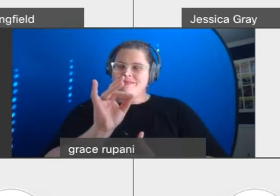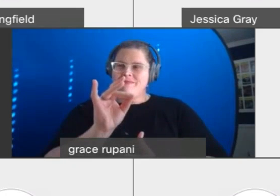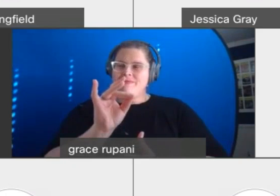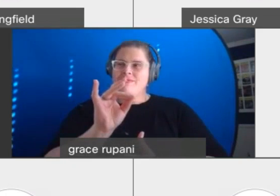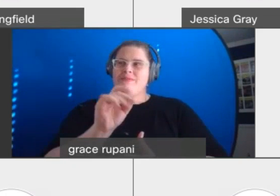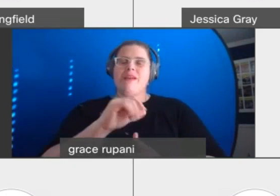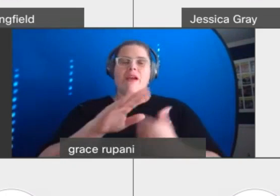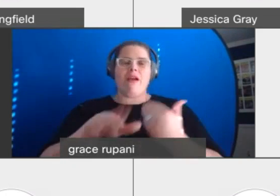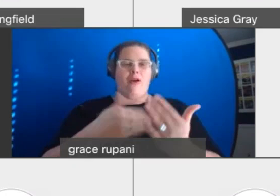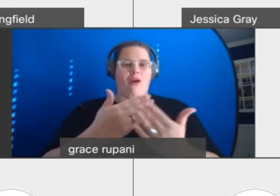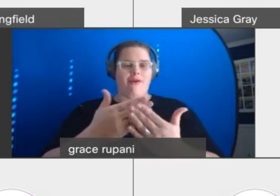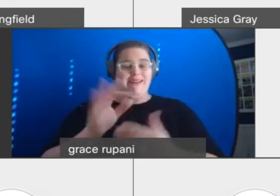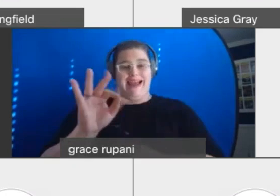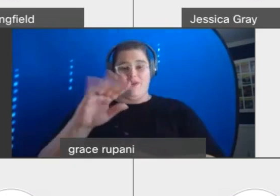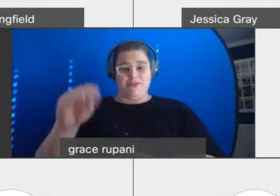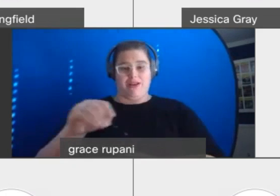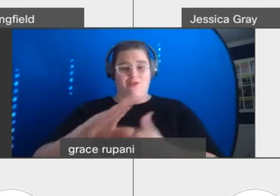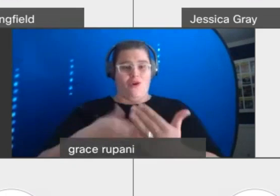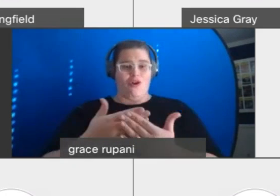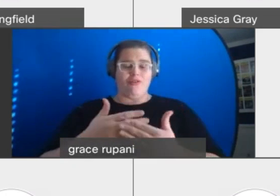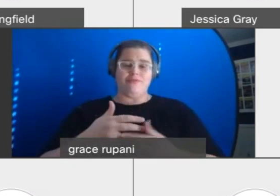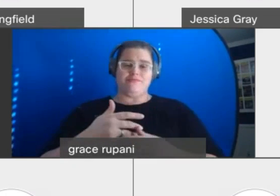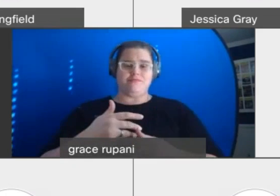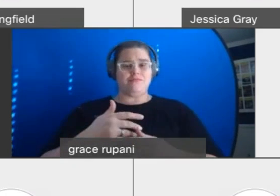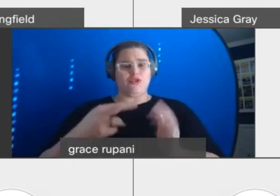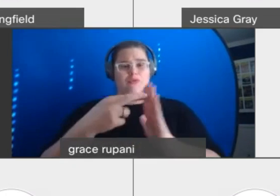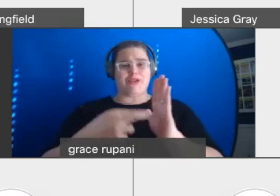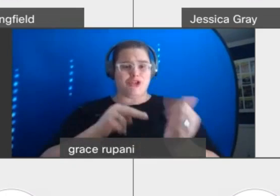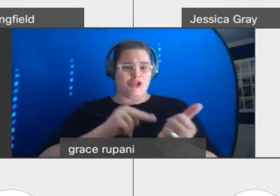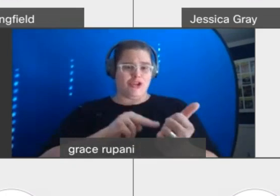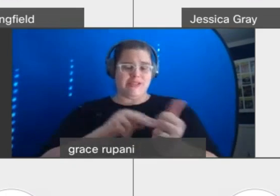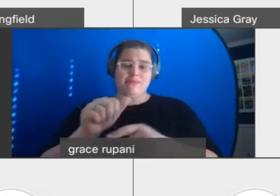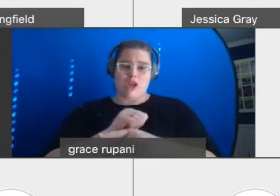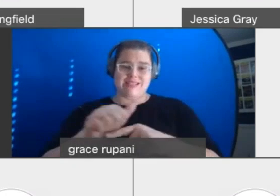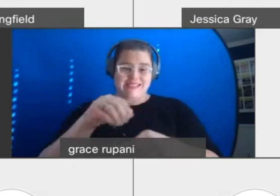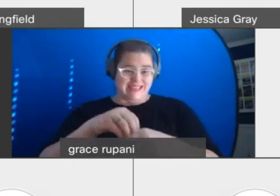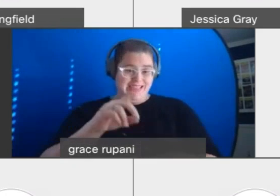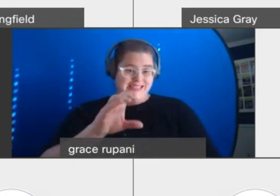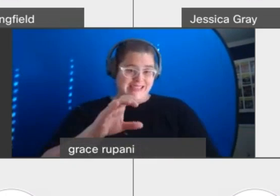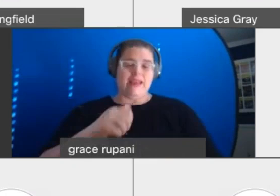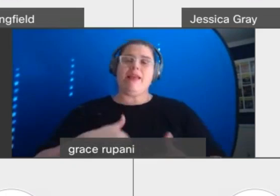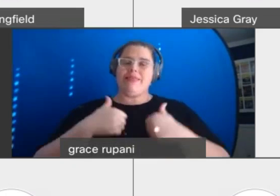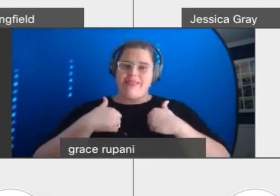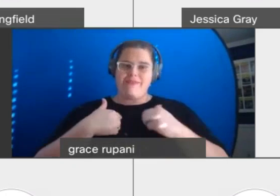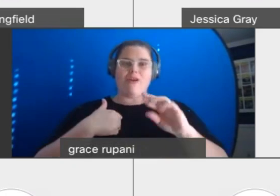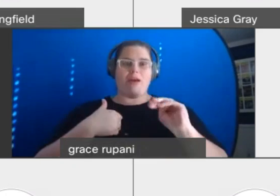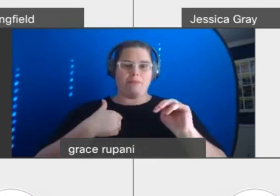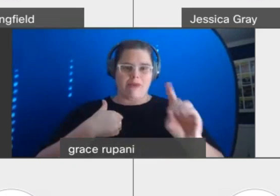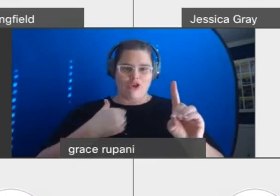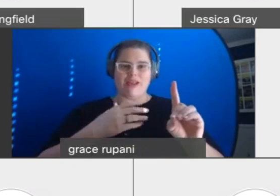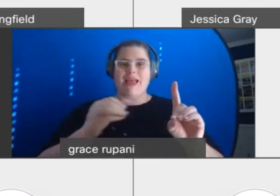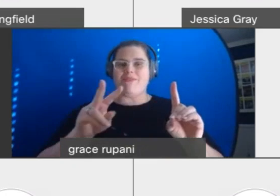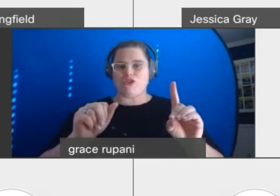in the District of Columbia actually live in Maryland and Virginia, and they will be receiving